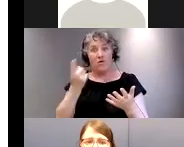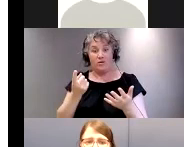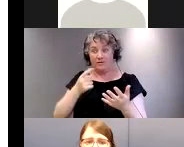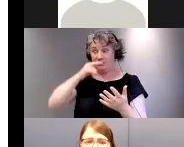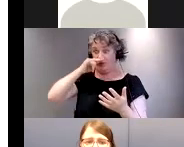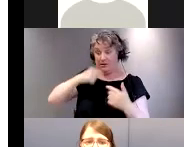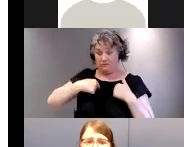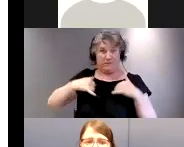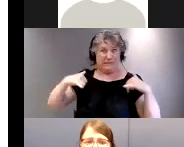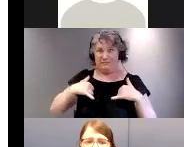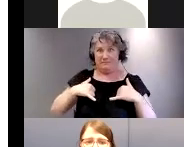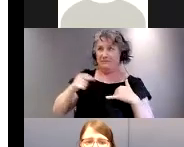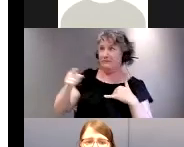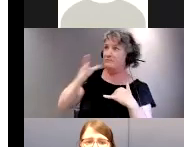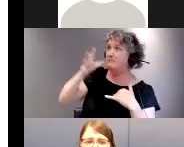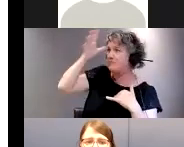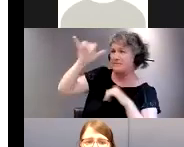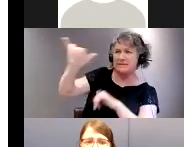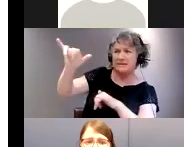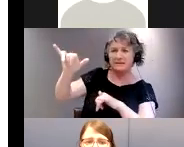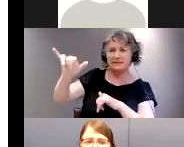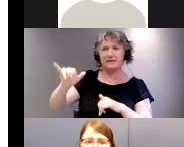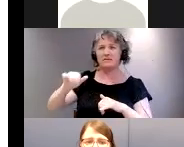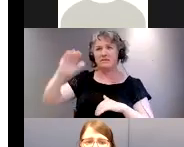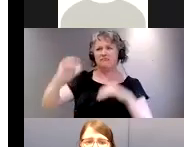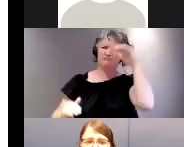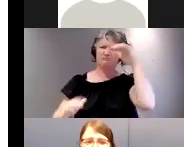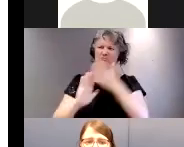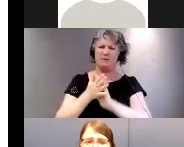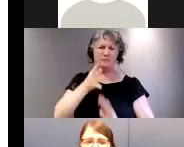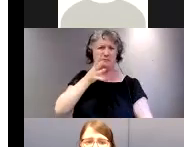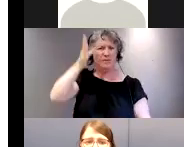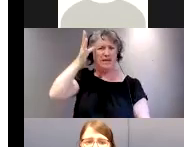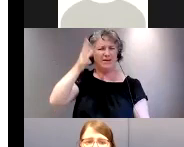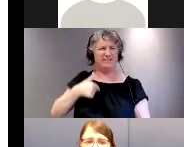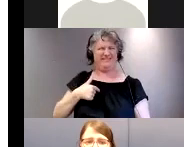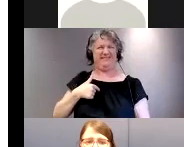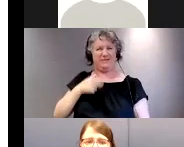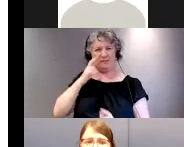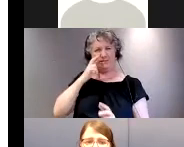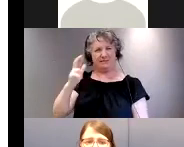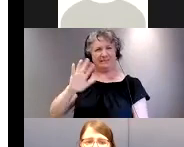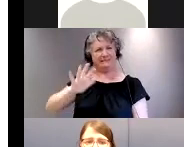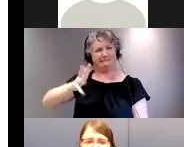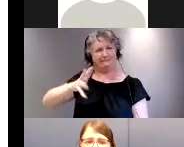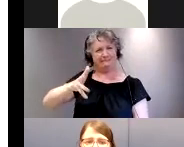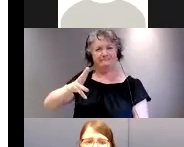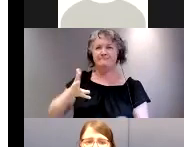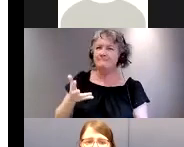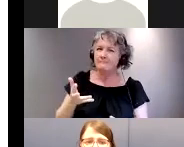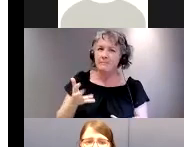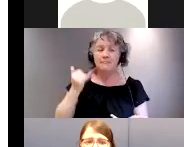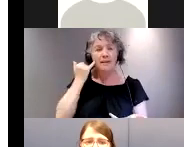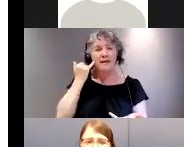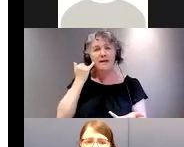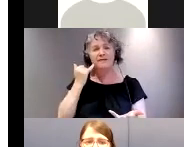parent, right? And it's not respectful to say anything else. And if you don't kind of put it in a, if you don't use a